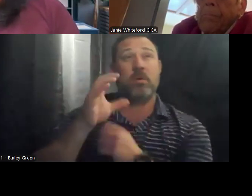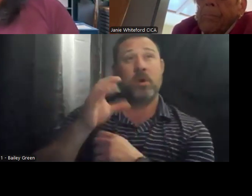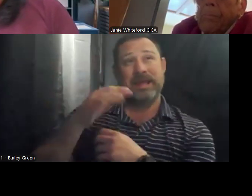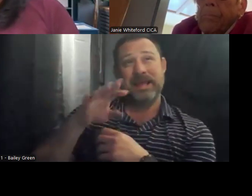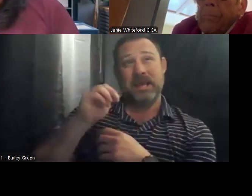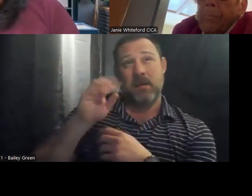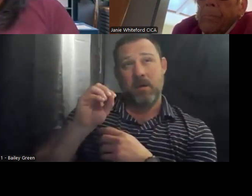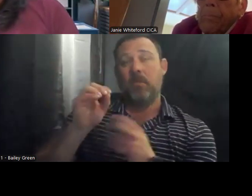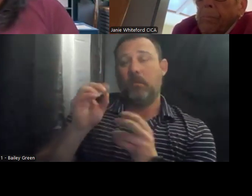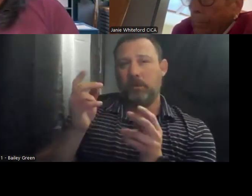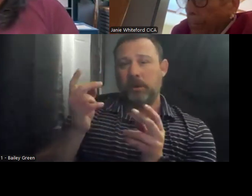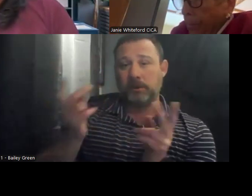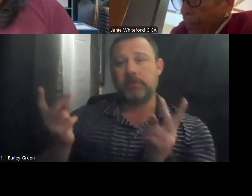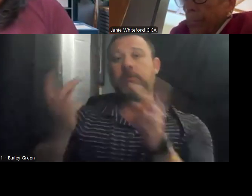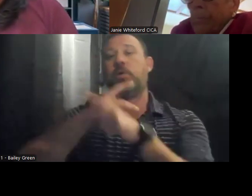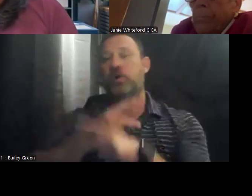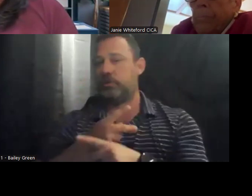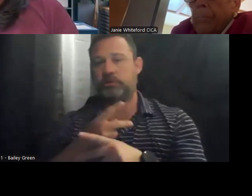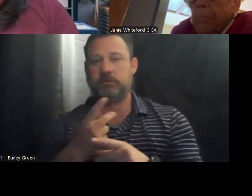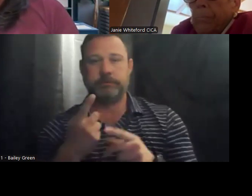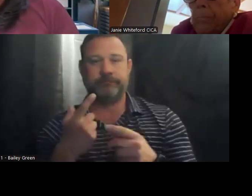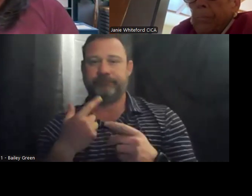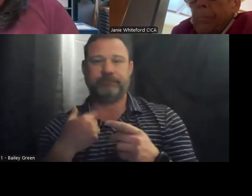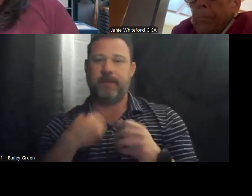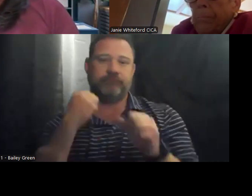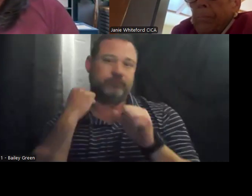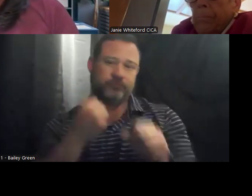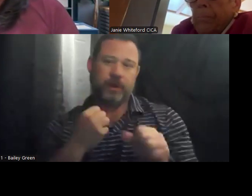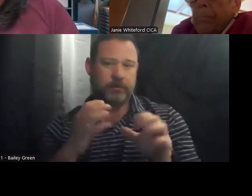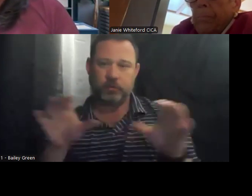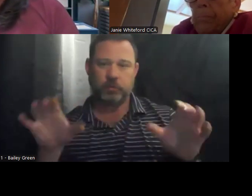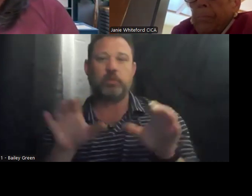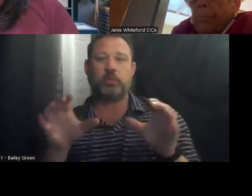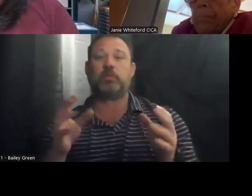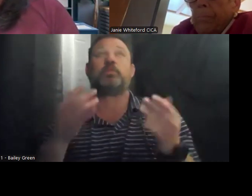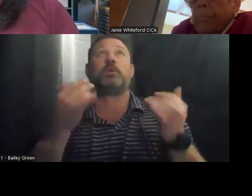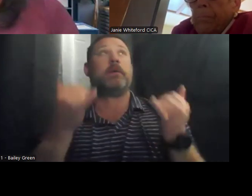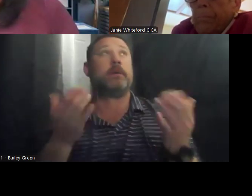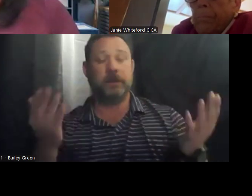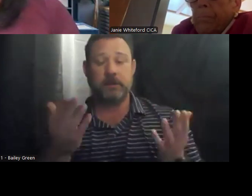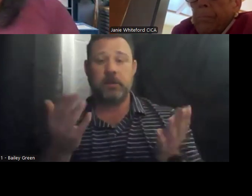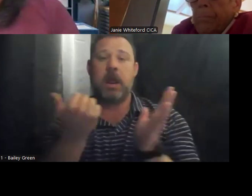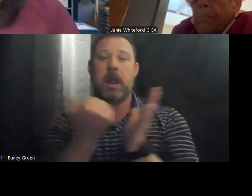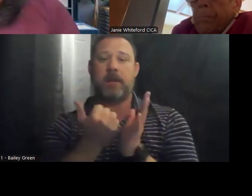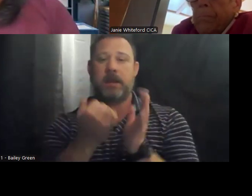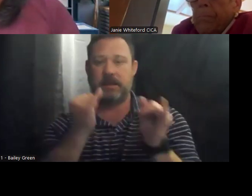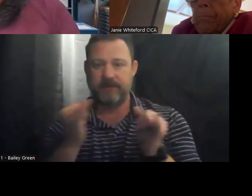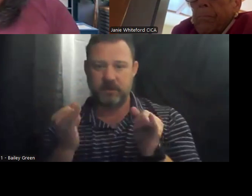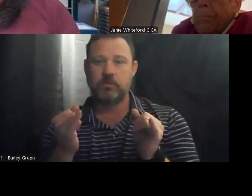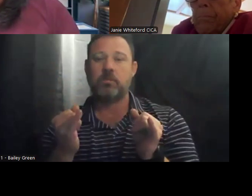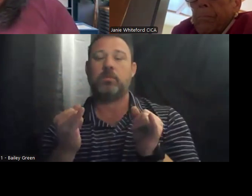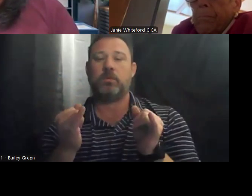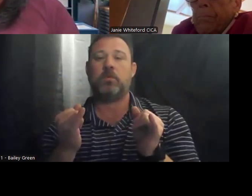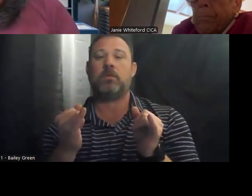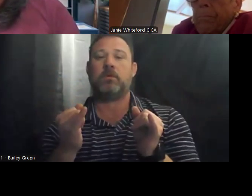he no longer had the strength to do that. So here we are. I have an individual that had